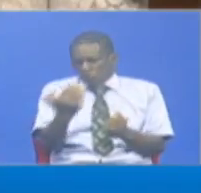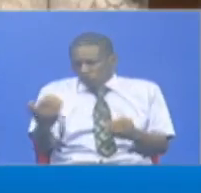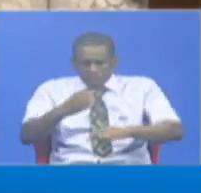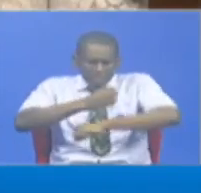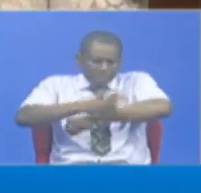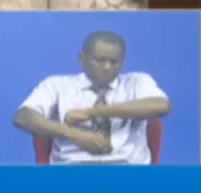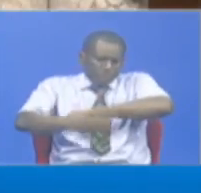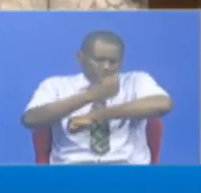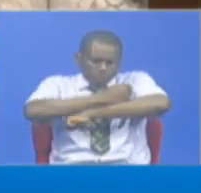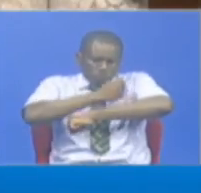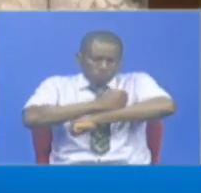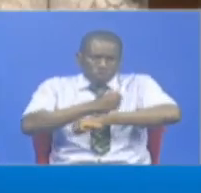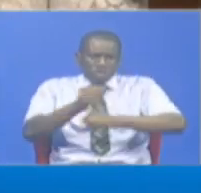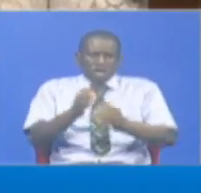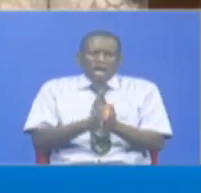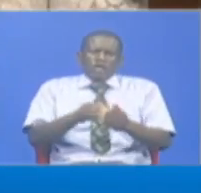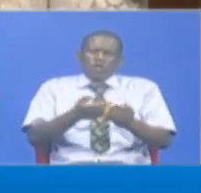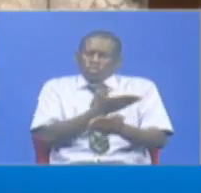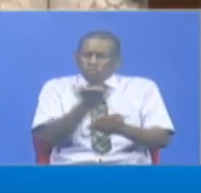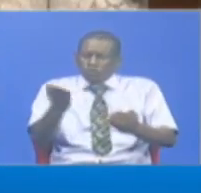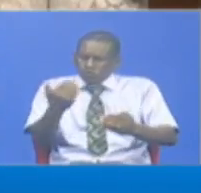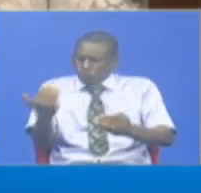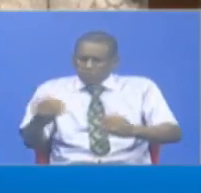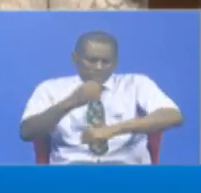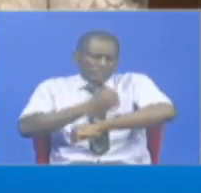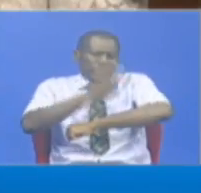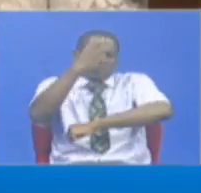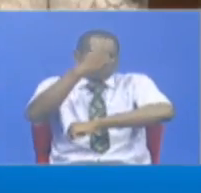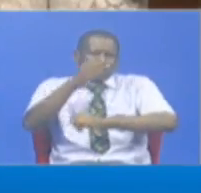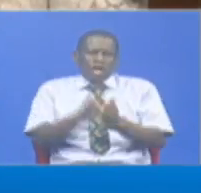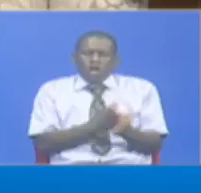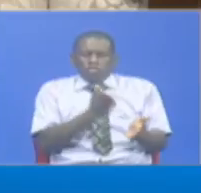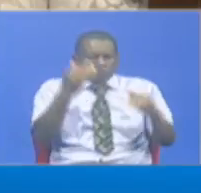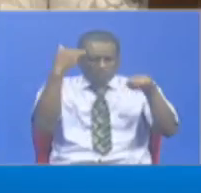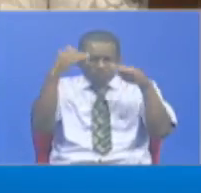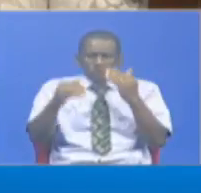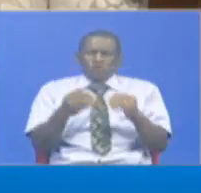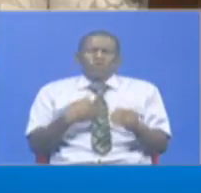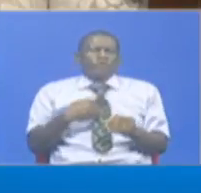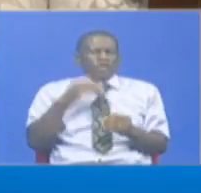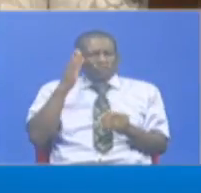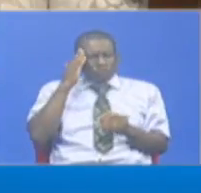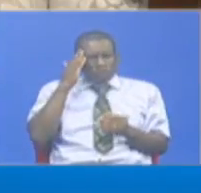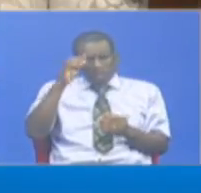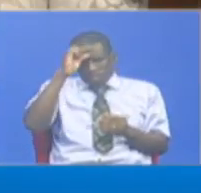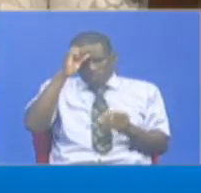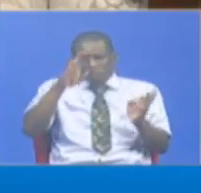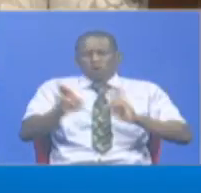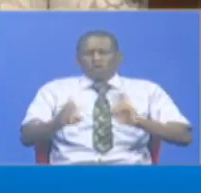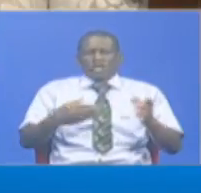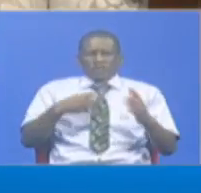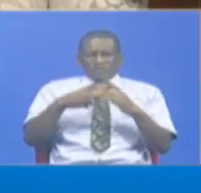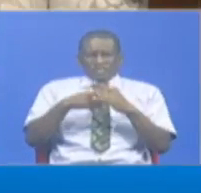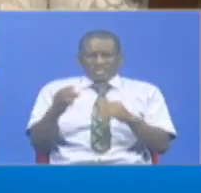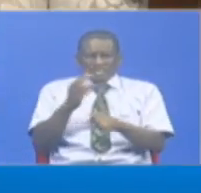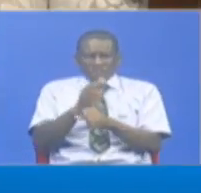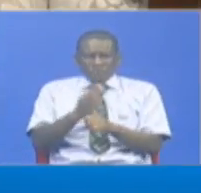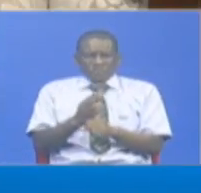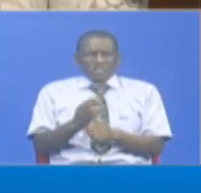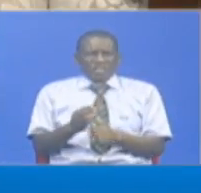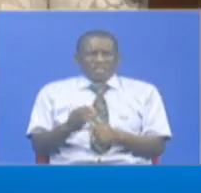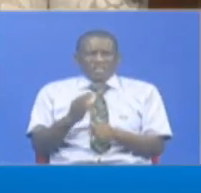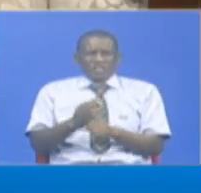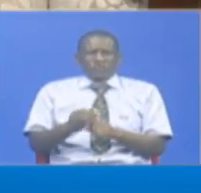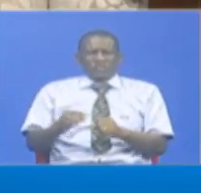below, those in secondary, and those in the university? We have realized the government had already started using